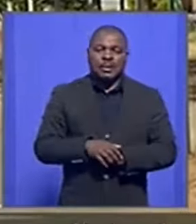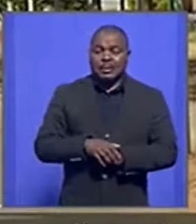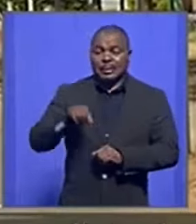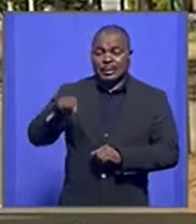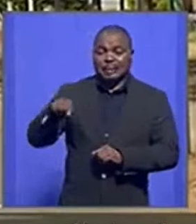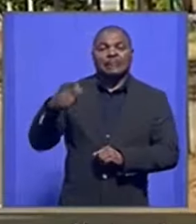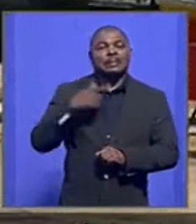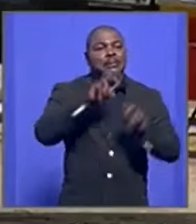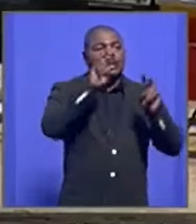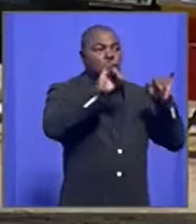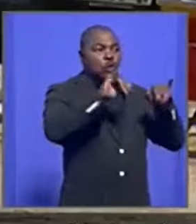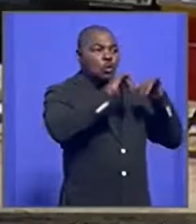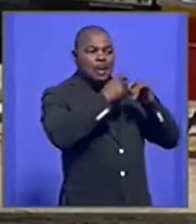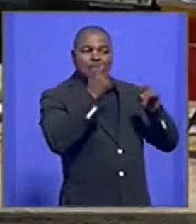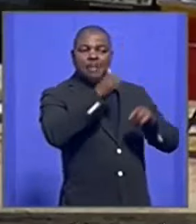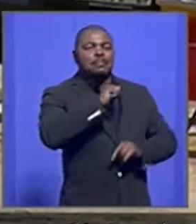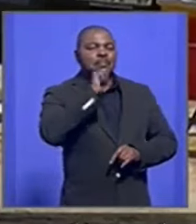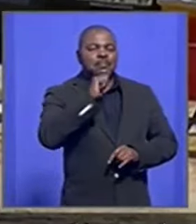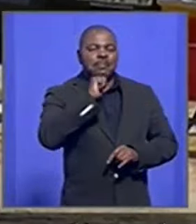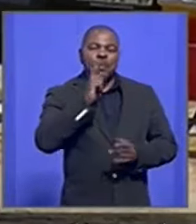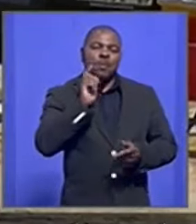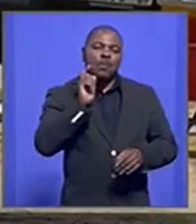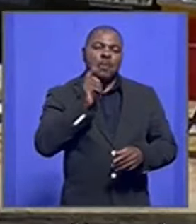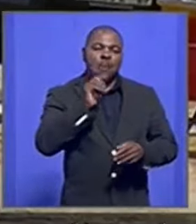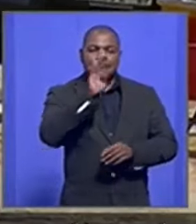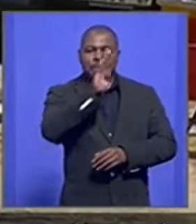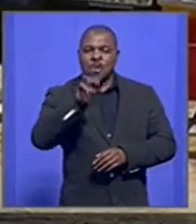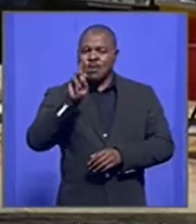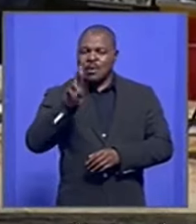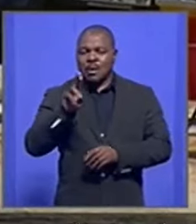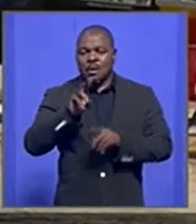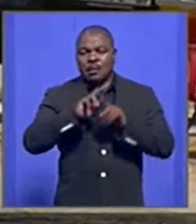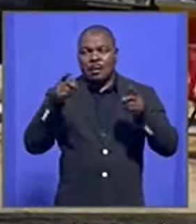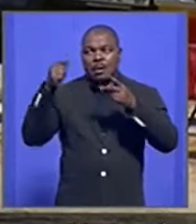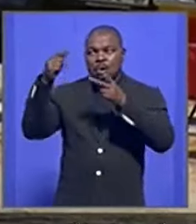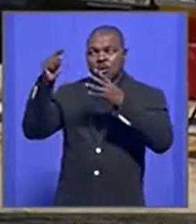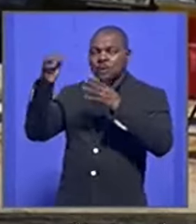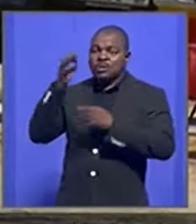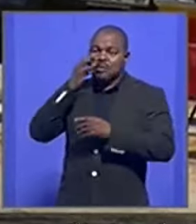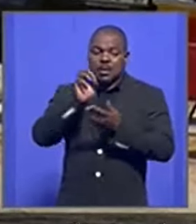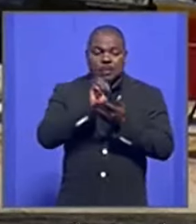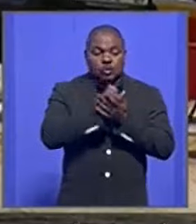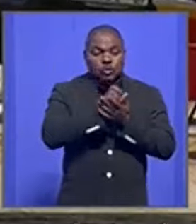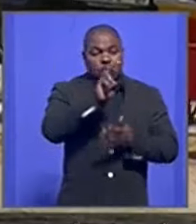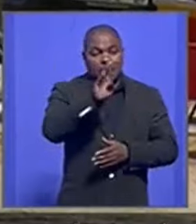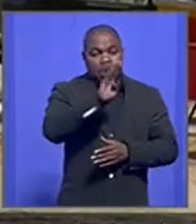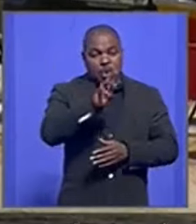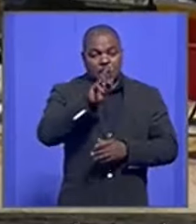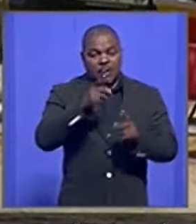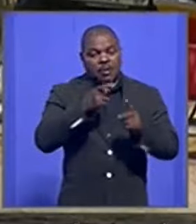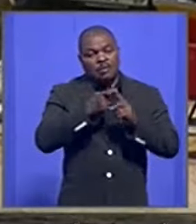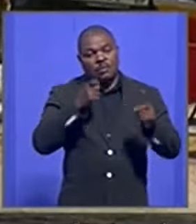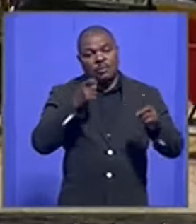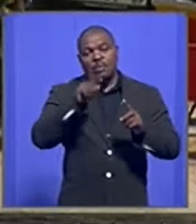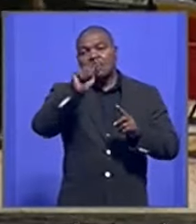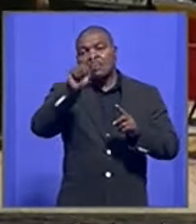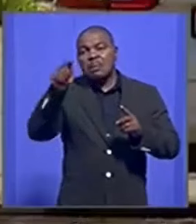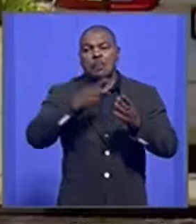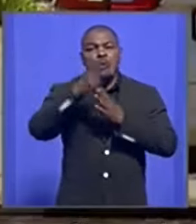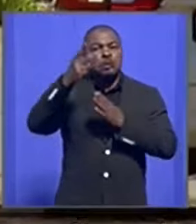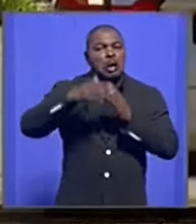bilione tsa diranta, mepegelo ya Moruni ka karetso e supile fa di bilione di le 12 tsa diranta tsa di projeke tse o di sa